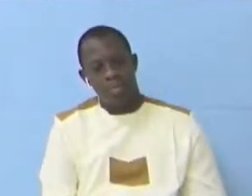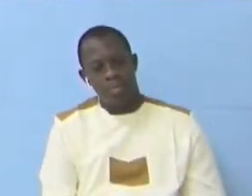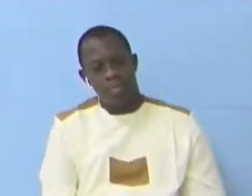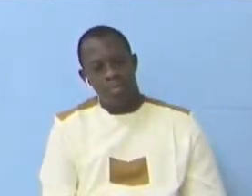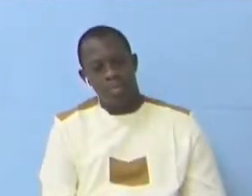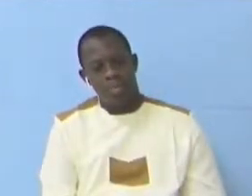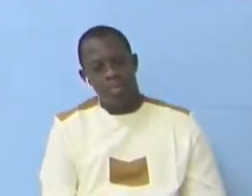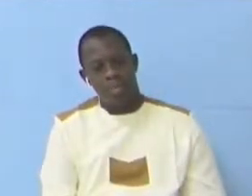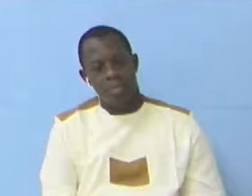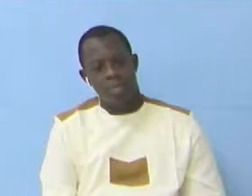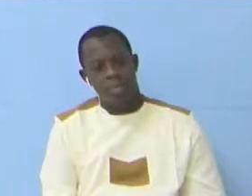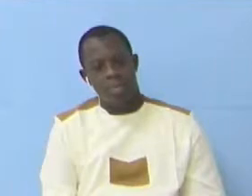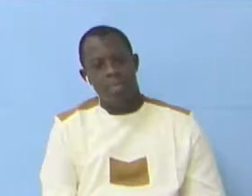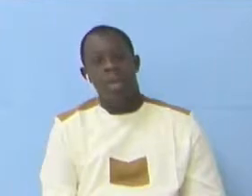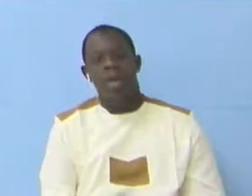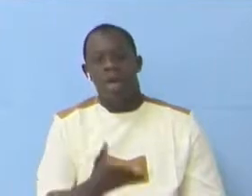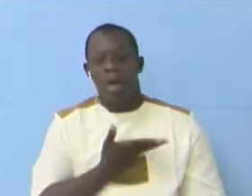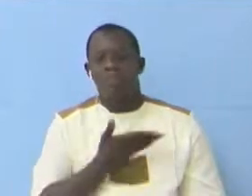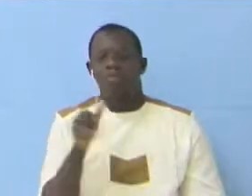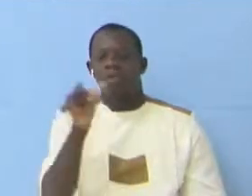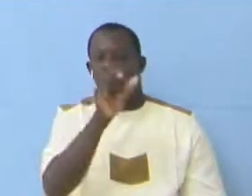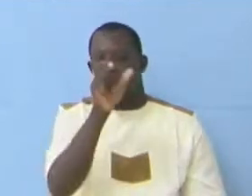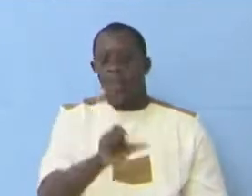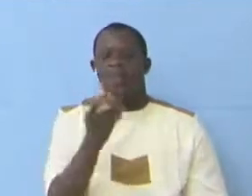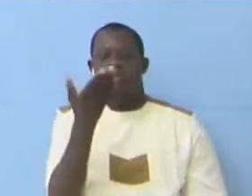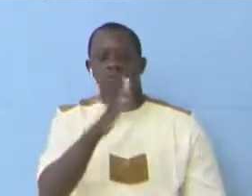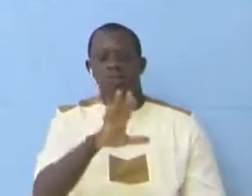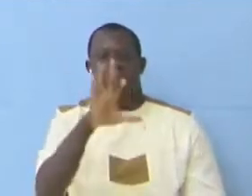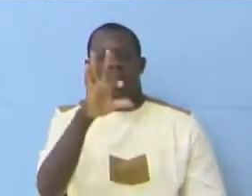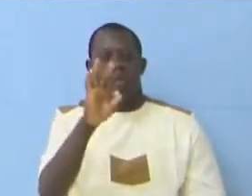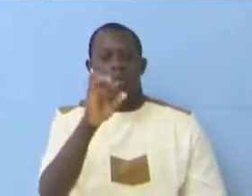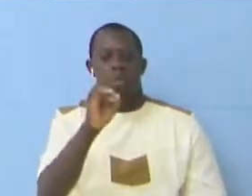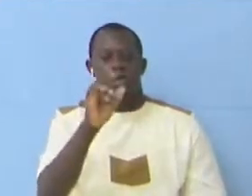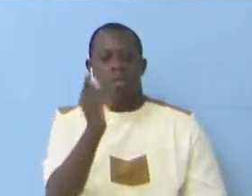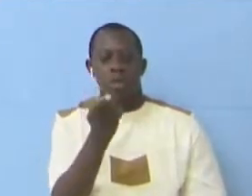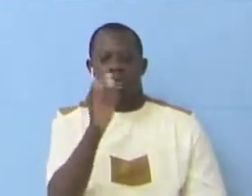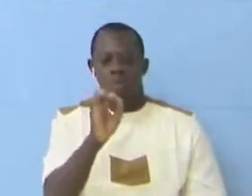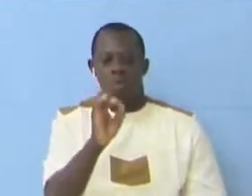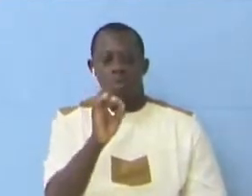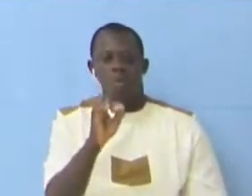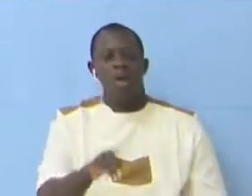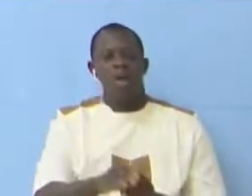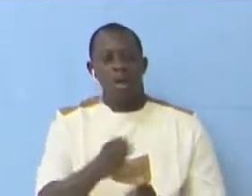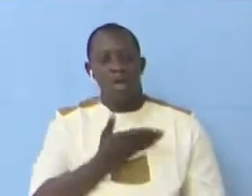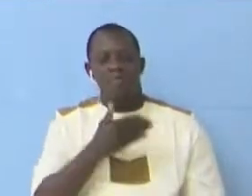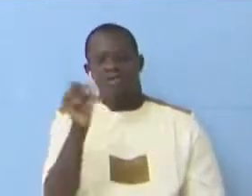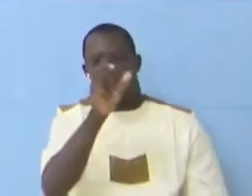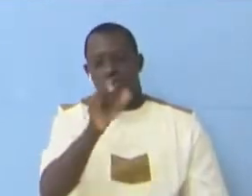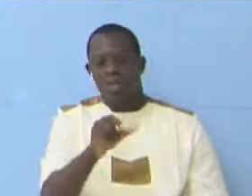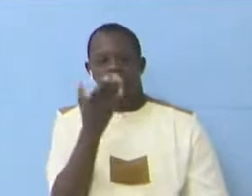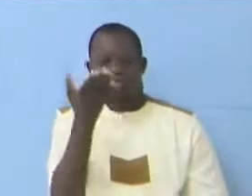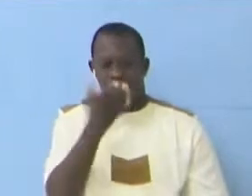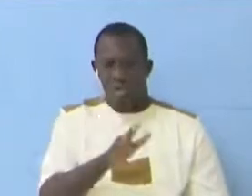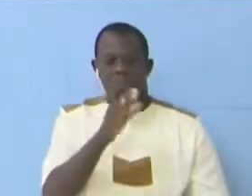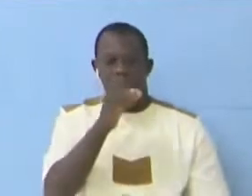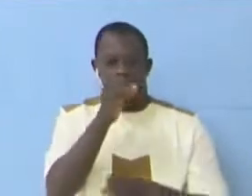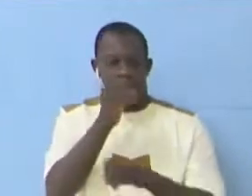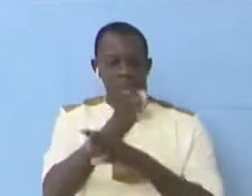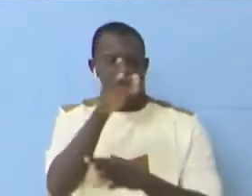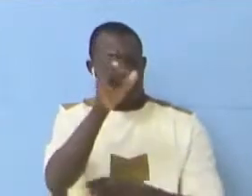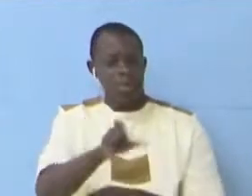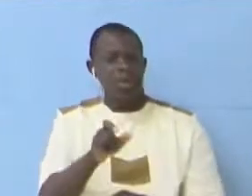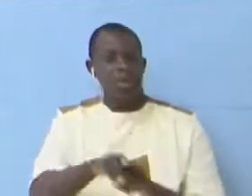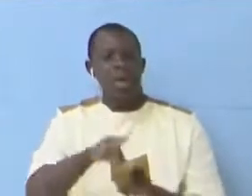Abegbo Yahweh, Togolese. James Okiere, Ghanaian. Idrissa